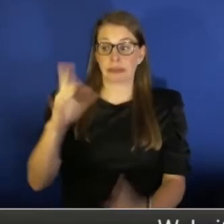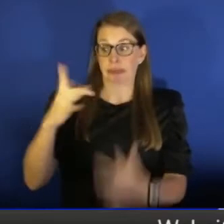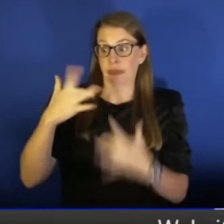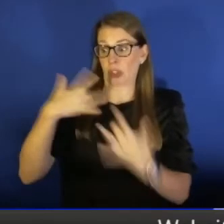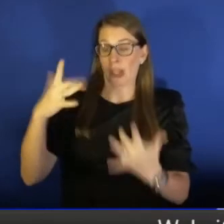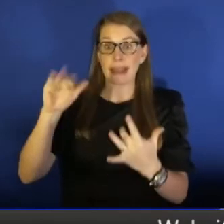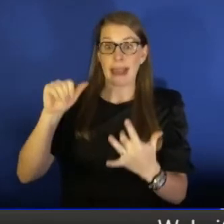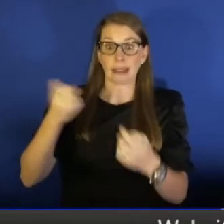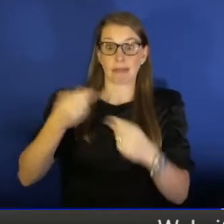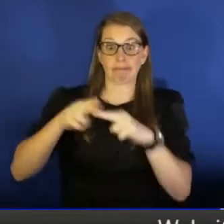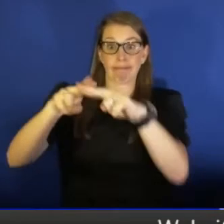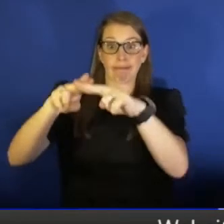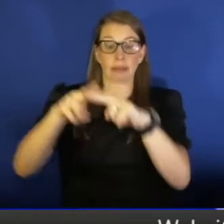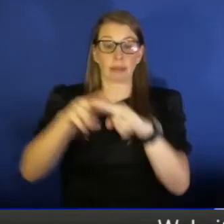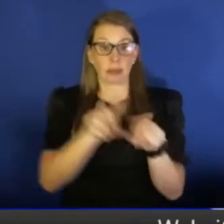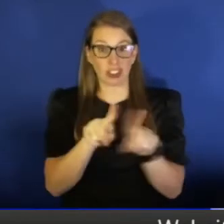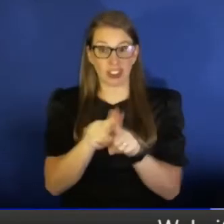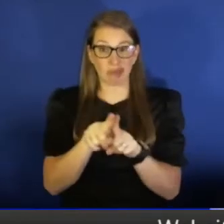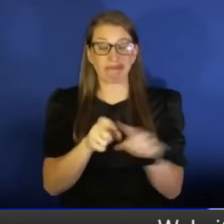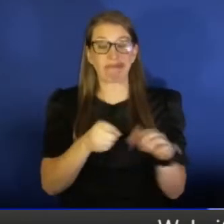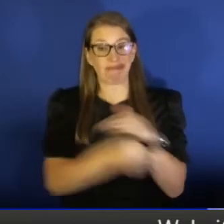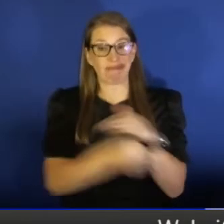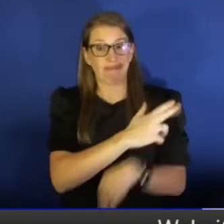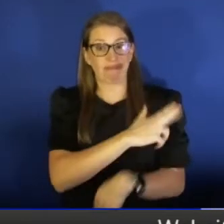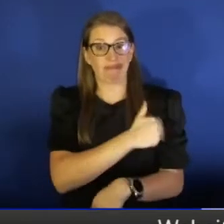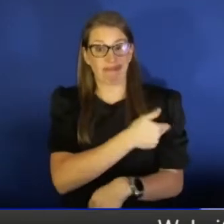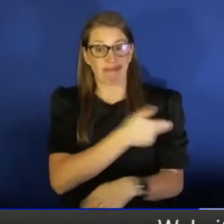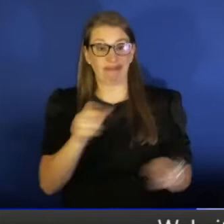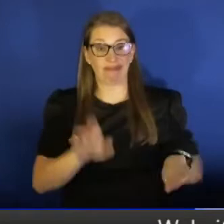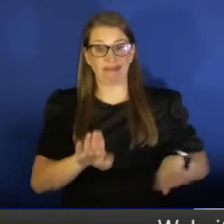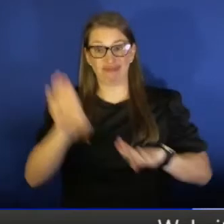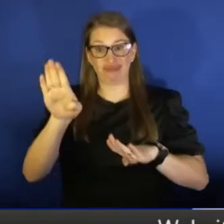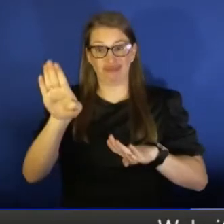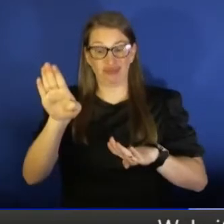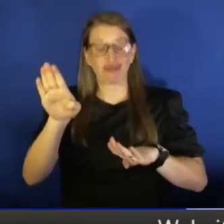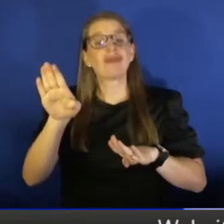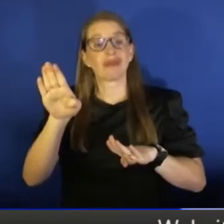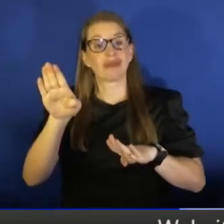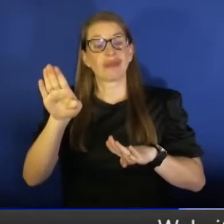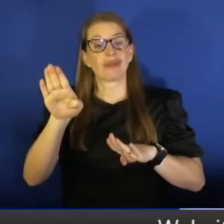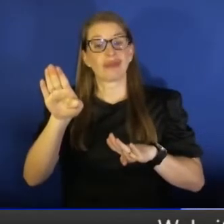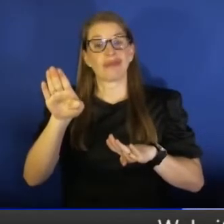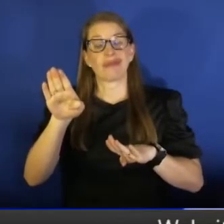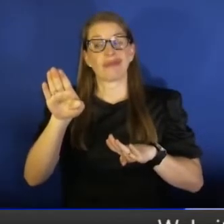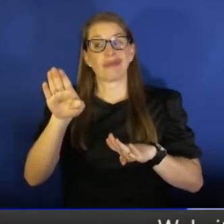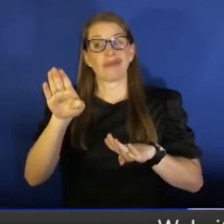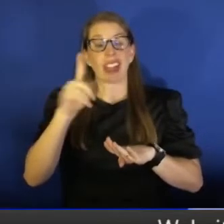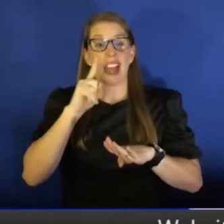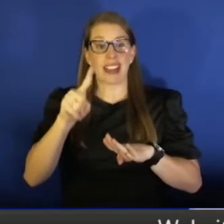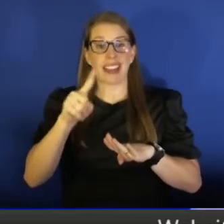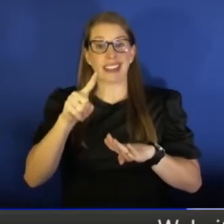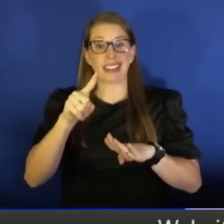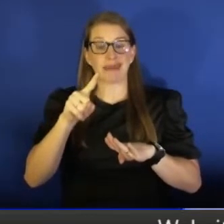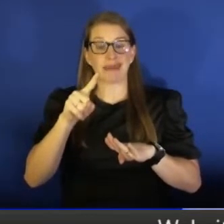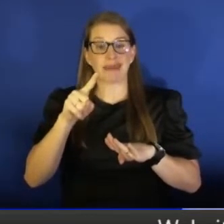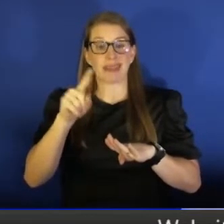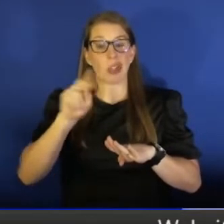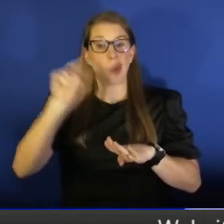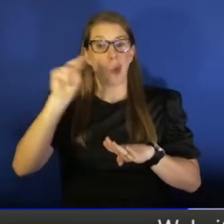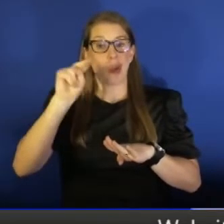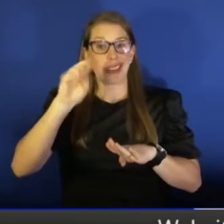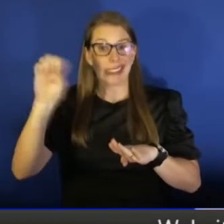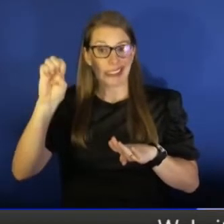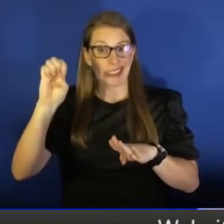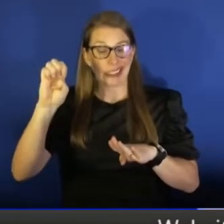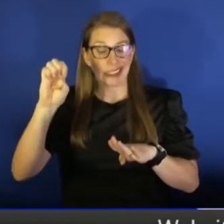so have hospitalizations slightly over this past week. Again, I think most of that is fueled by the Northeast. It still